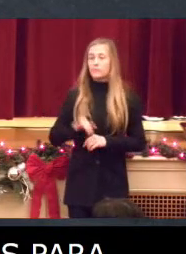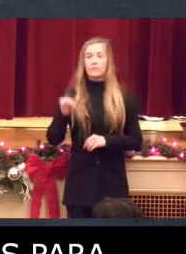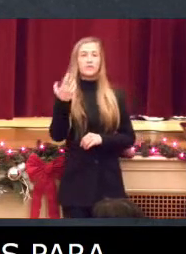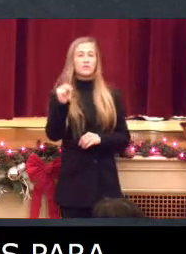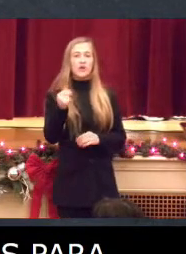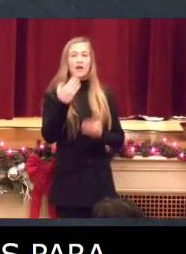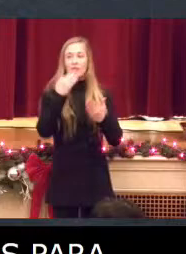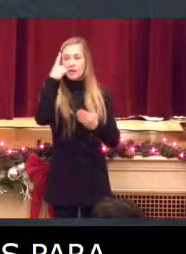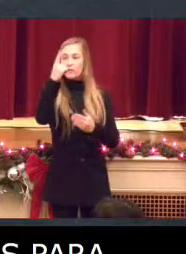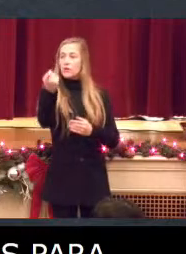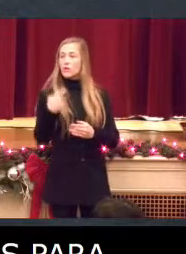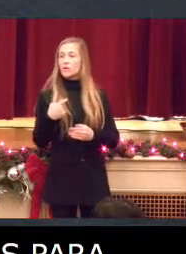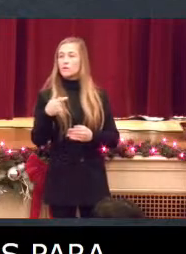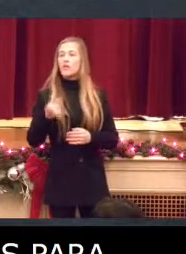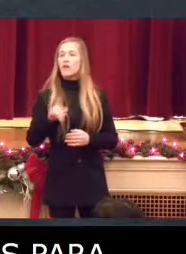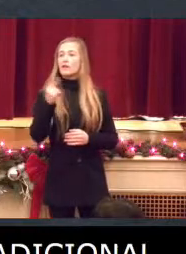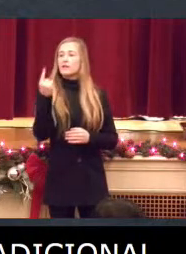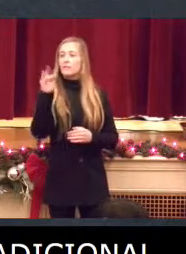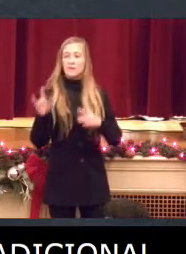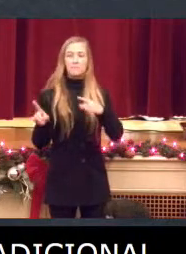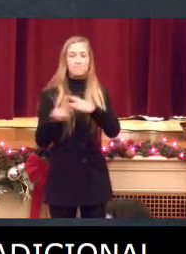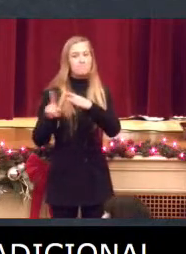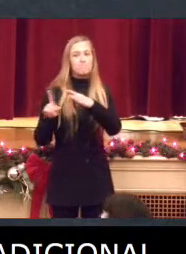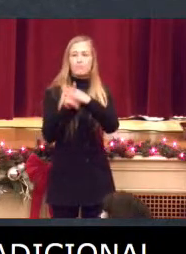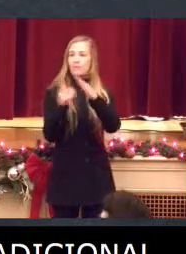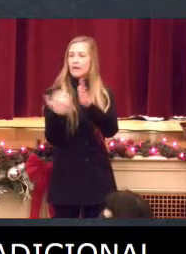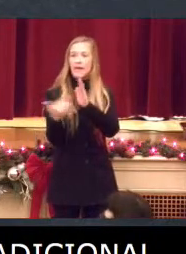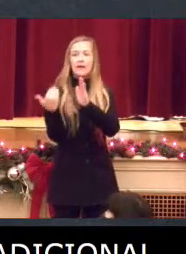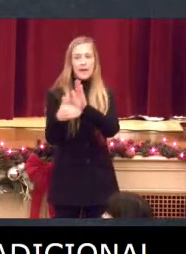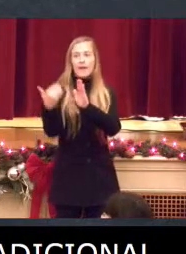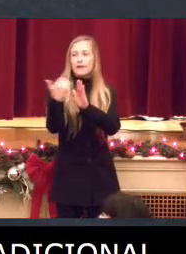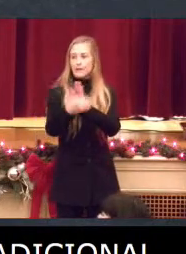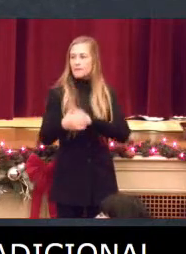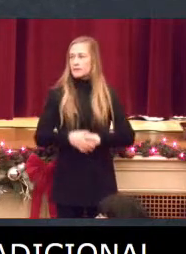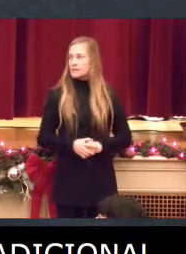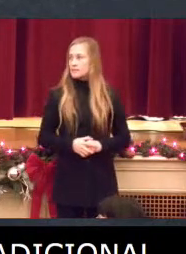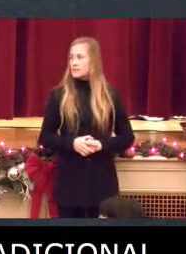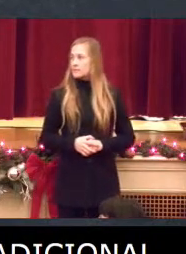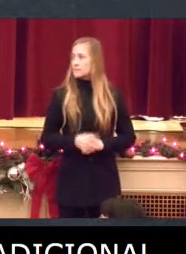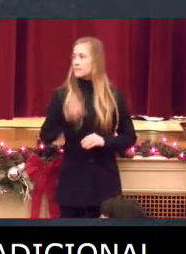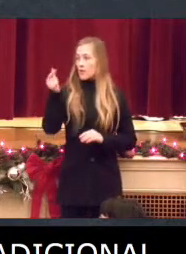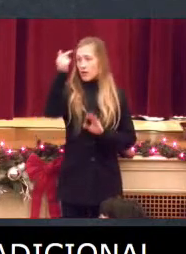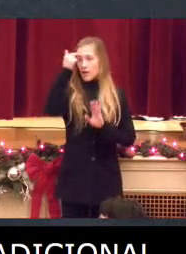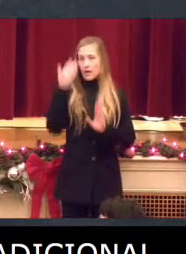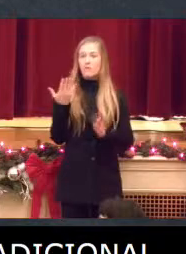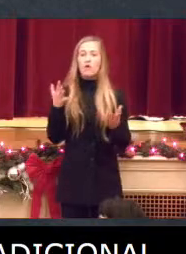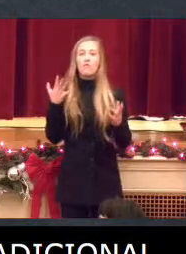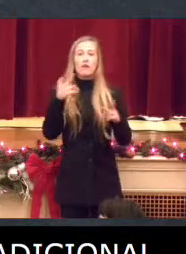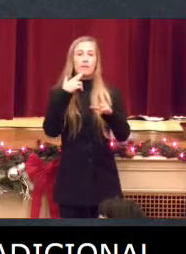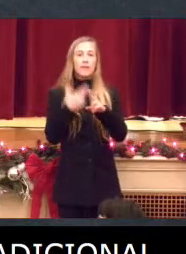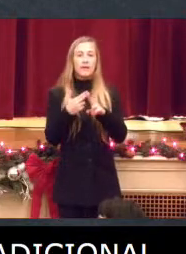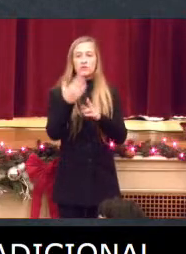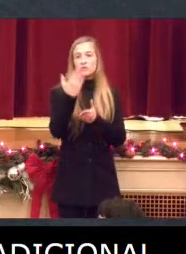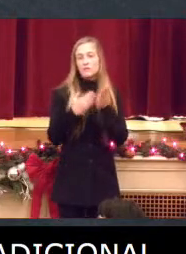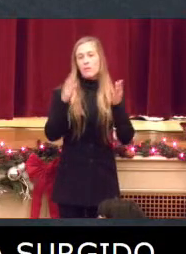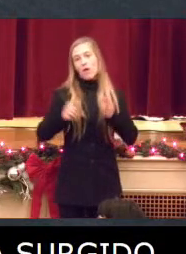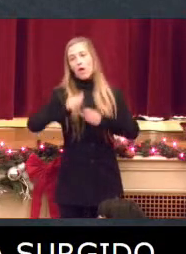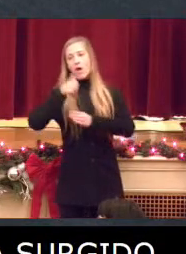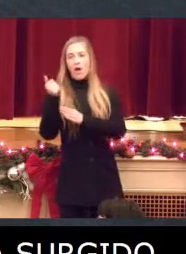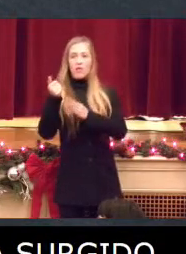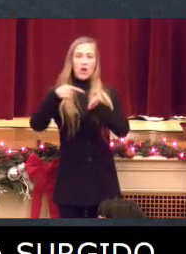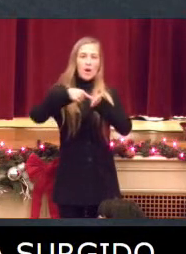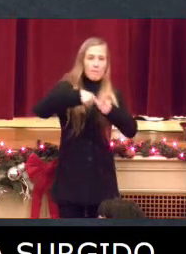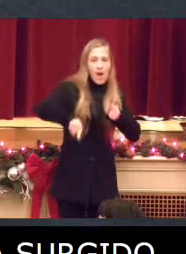for the question, and this is something that's come up in a number of the conversations. The governor mentioned some of the additional pay through stipends